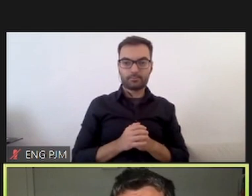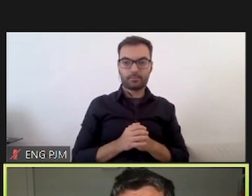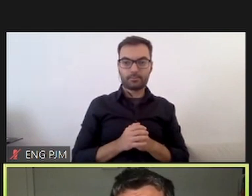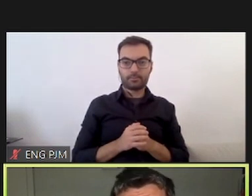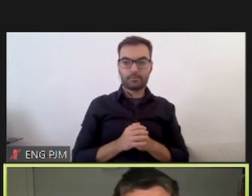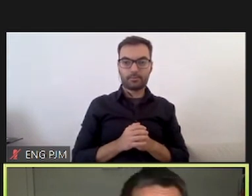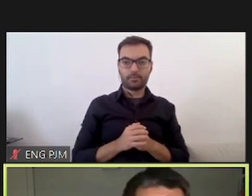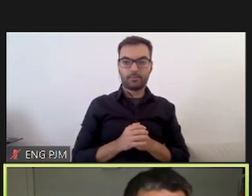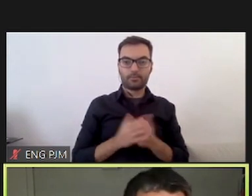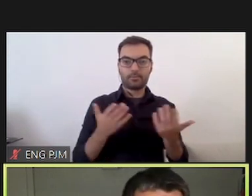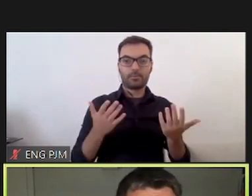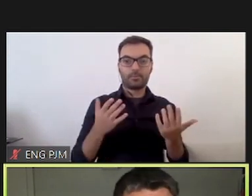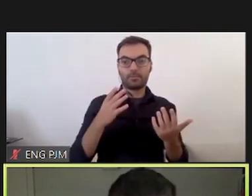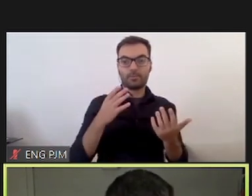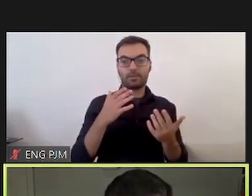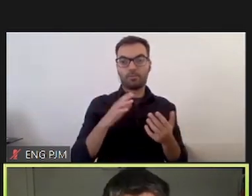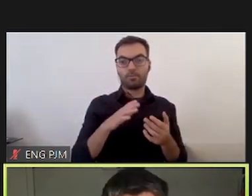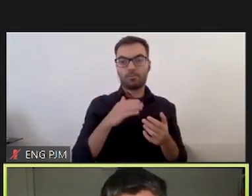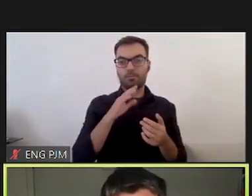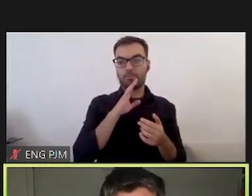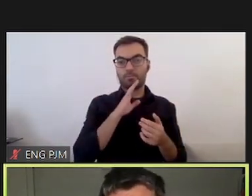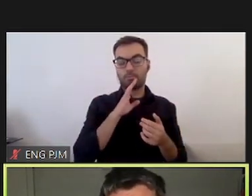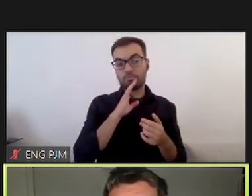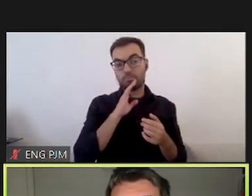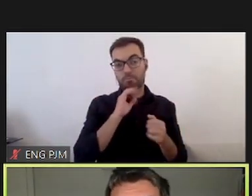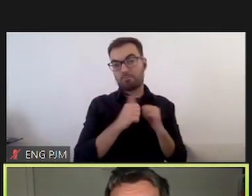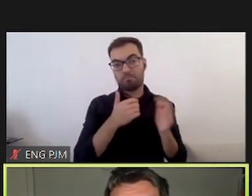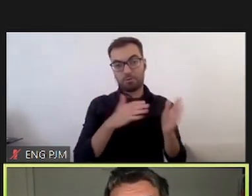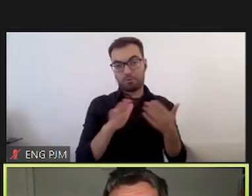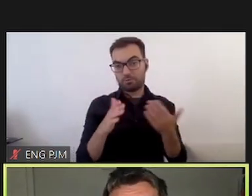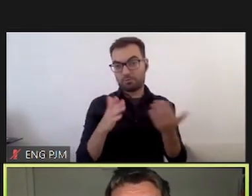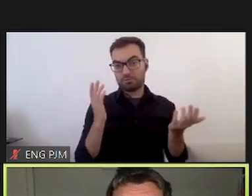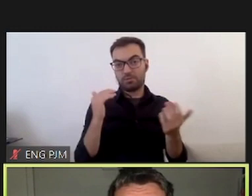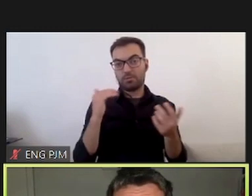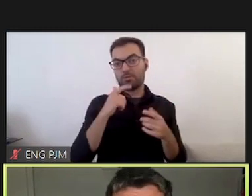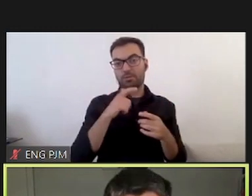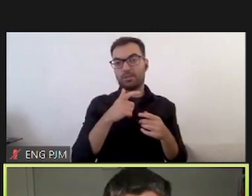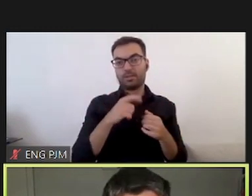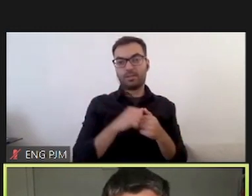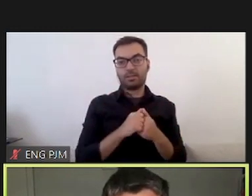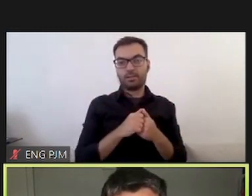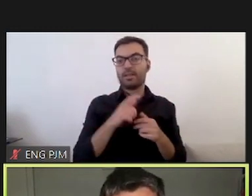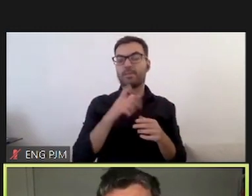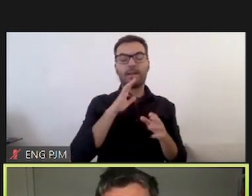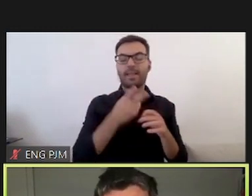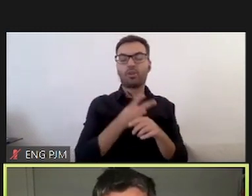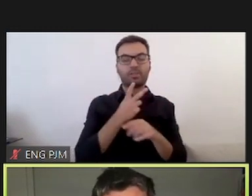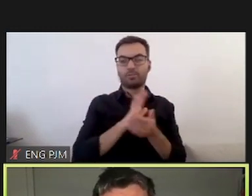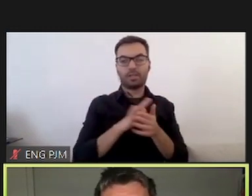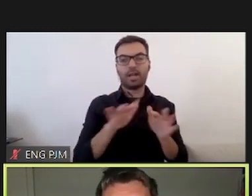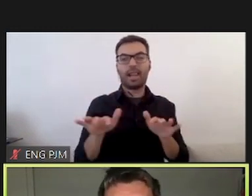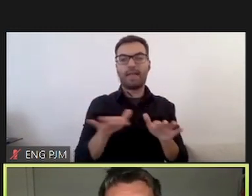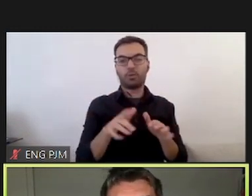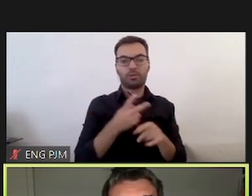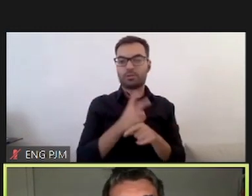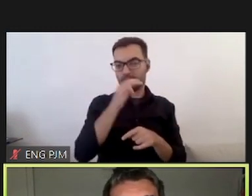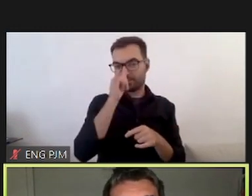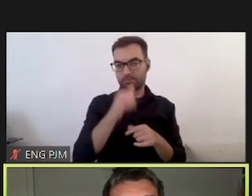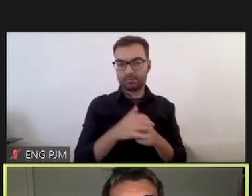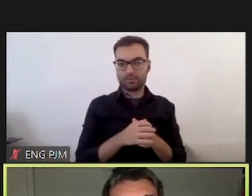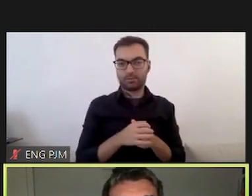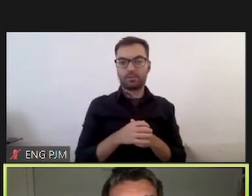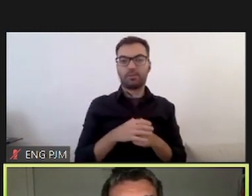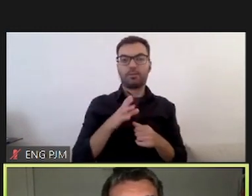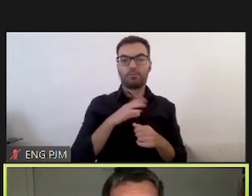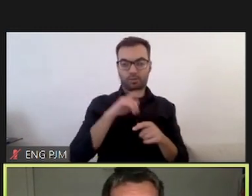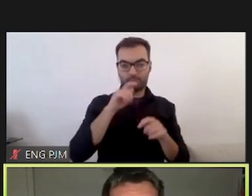So it might be an issue, it might be true. So it means that it's not keyboard accessible. We can try this, of course, when we